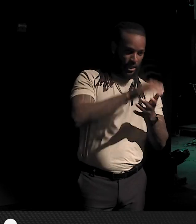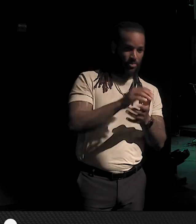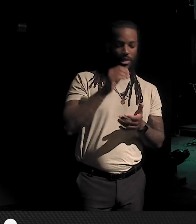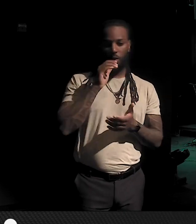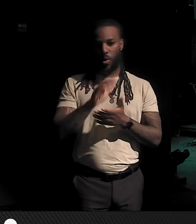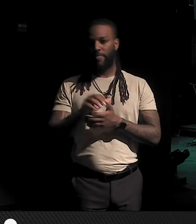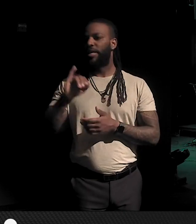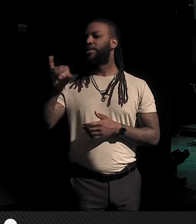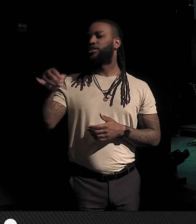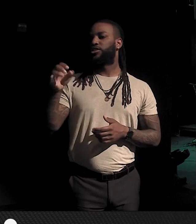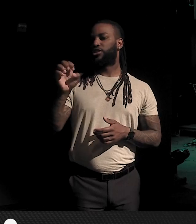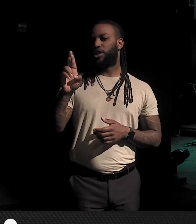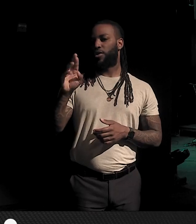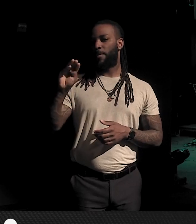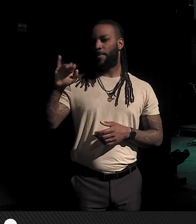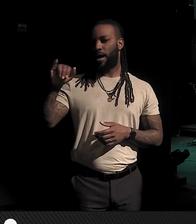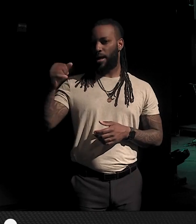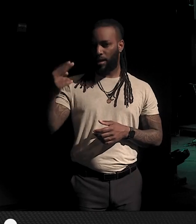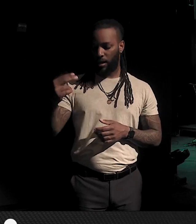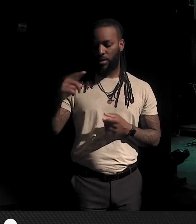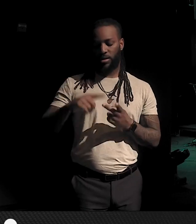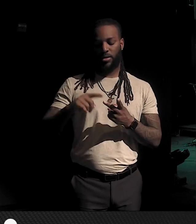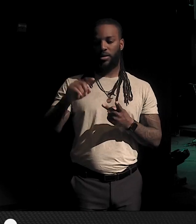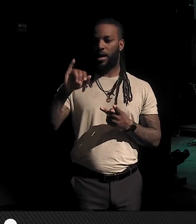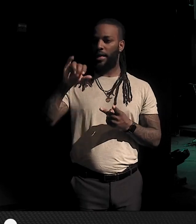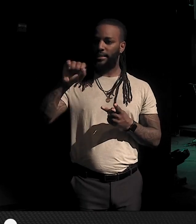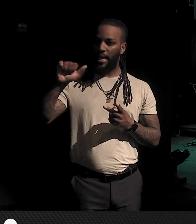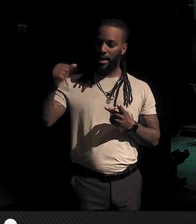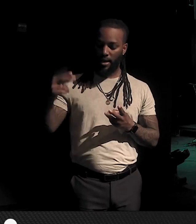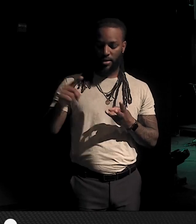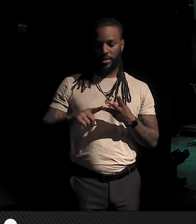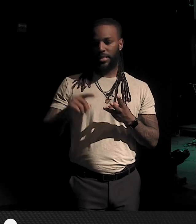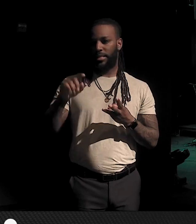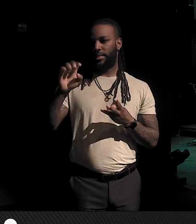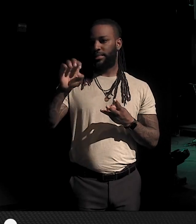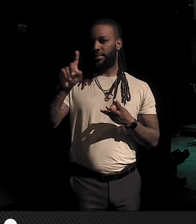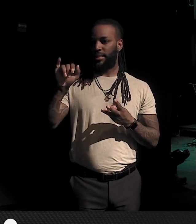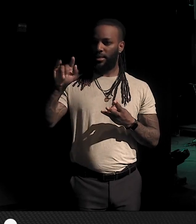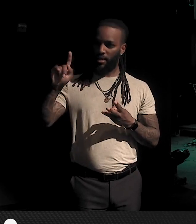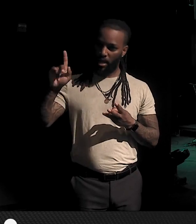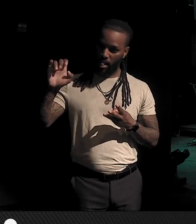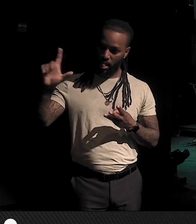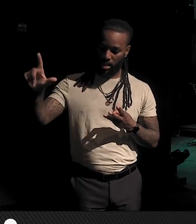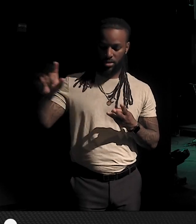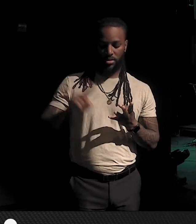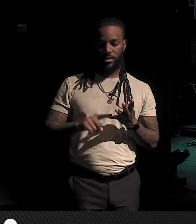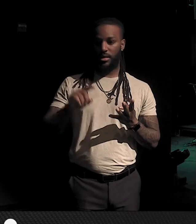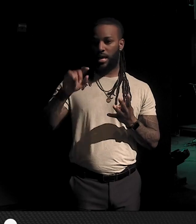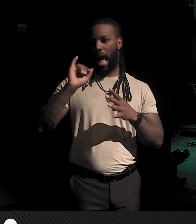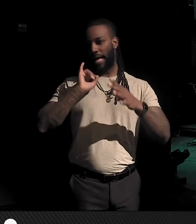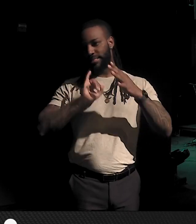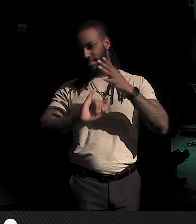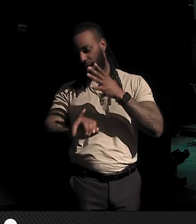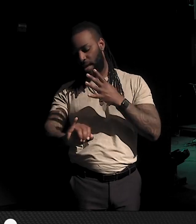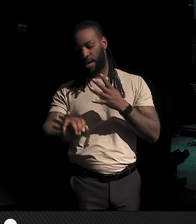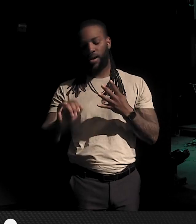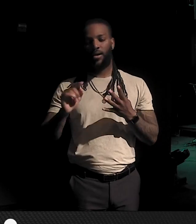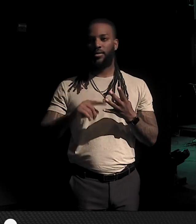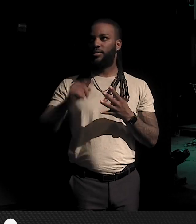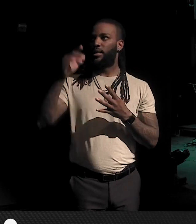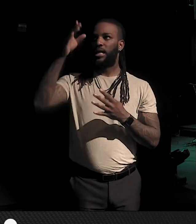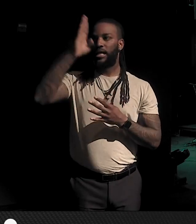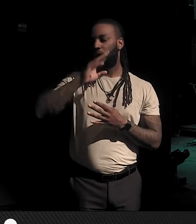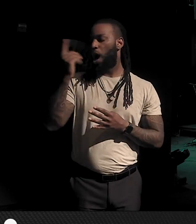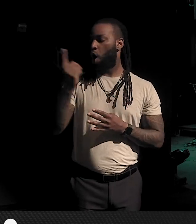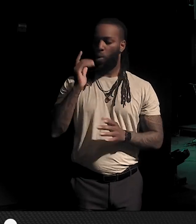2, the prophet Hosea chapter 1, prophet Ezekiel chapter 16, the prophet Isaiah in chapter 54.